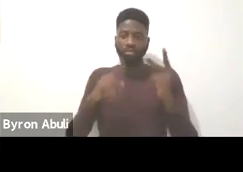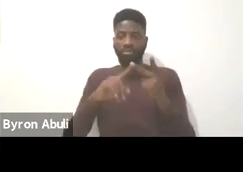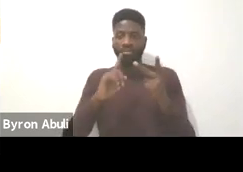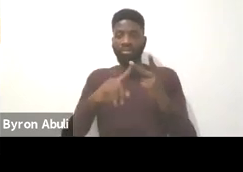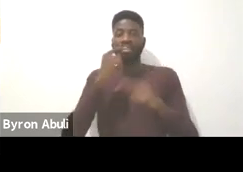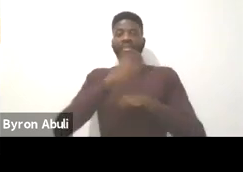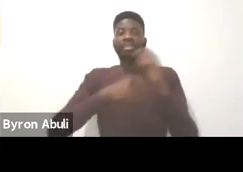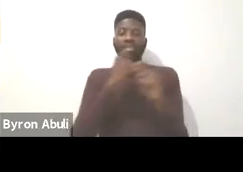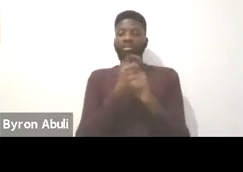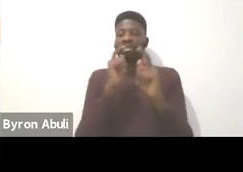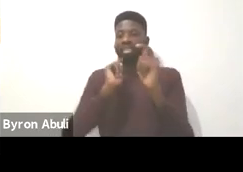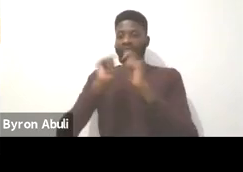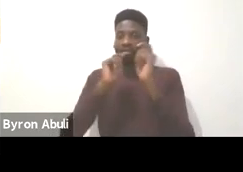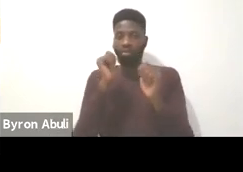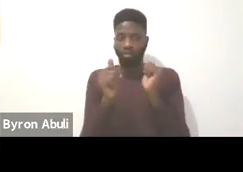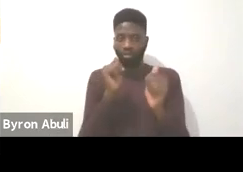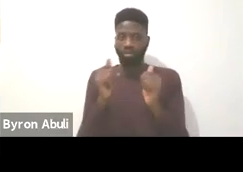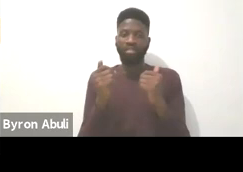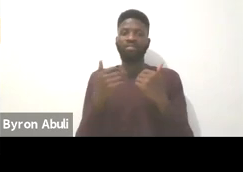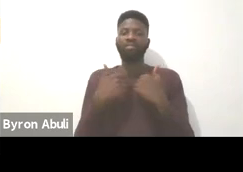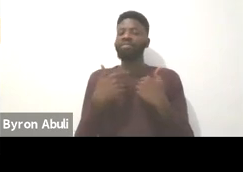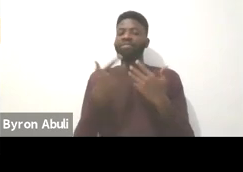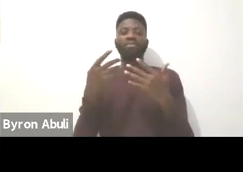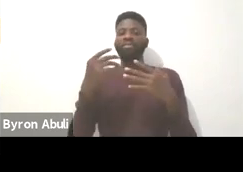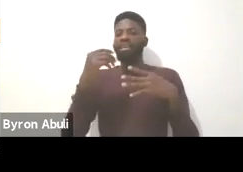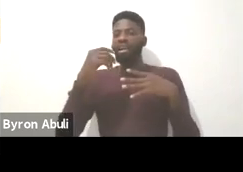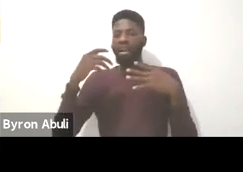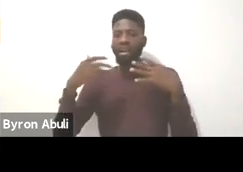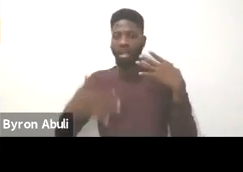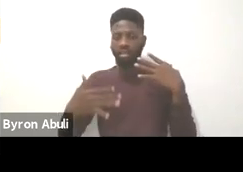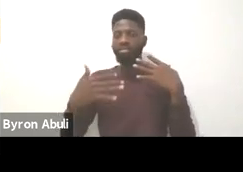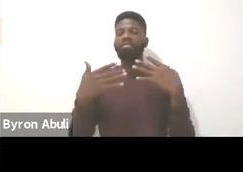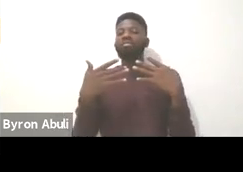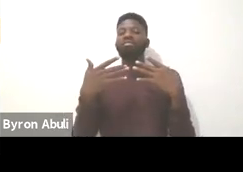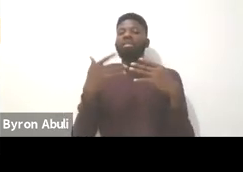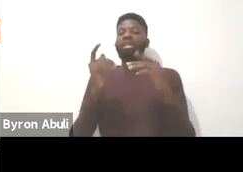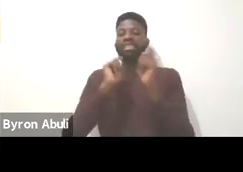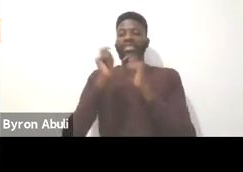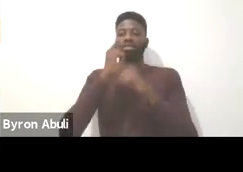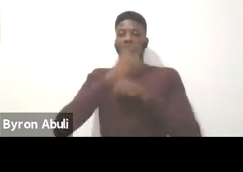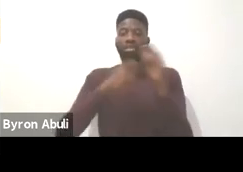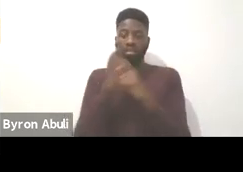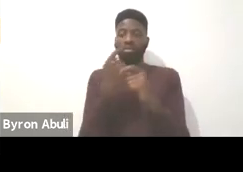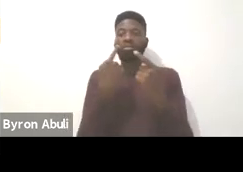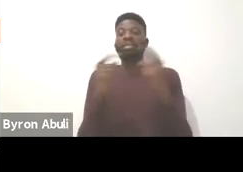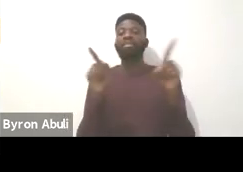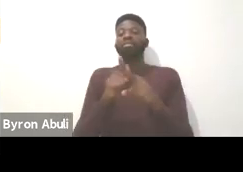are there. That we know we have a number of interview types, but those ones that you are